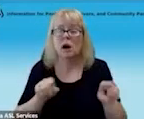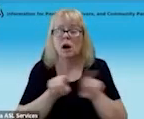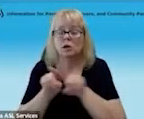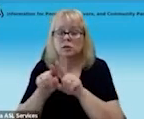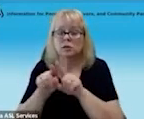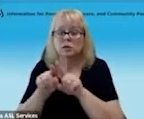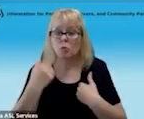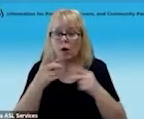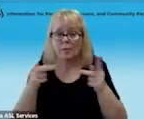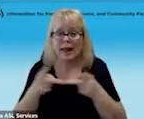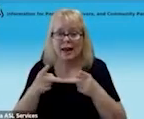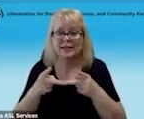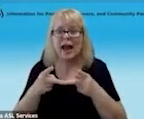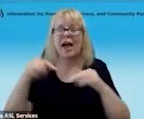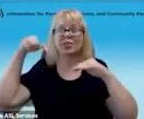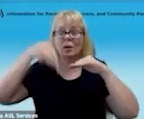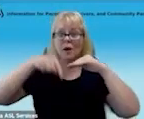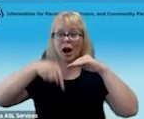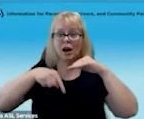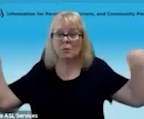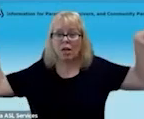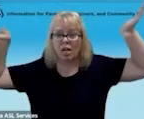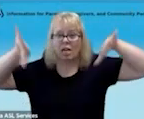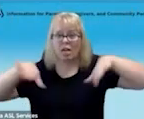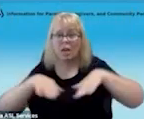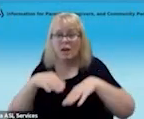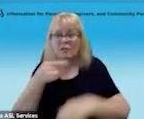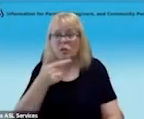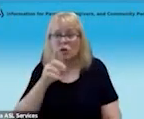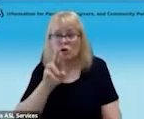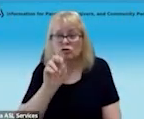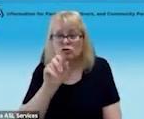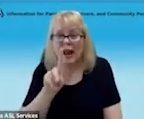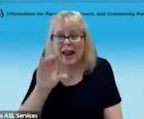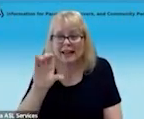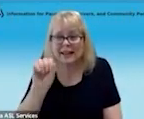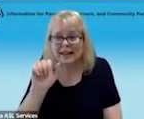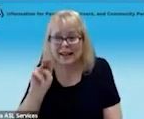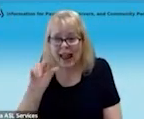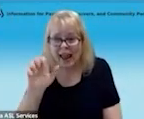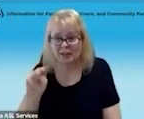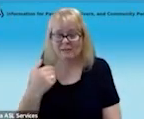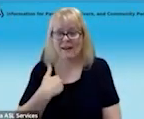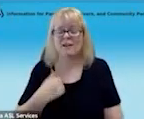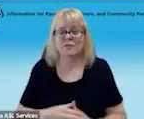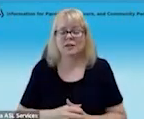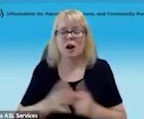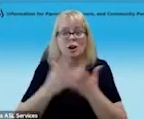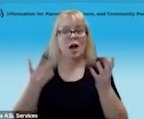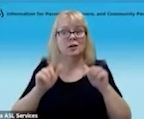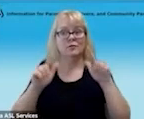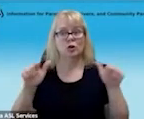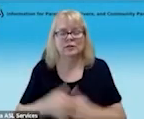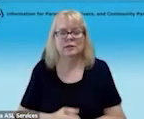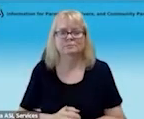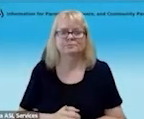from very remote and rural populations all the way to urban populations. We even have one